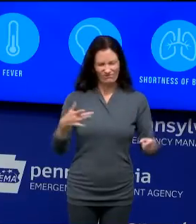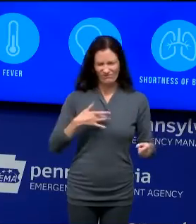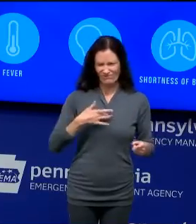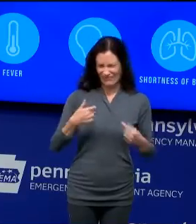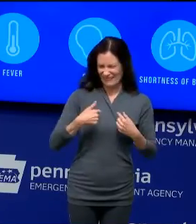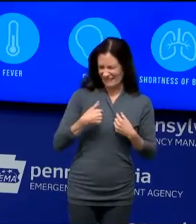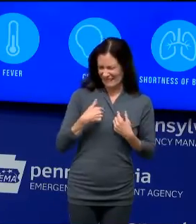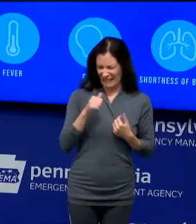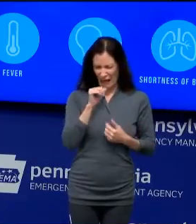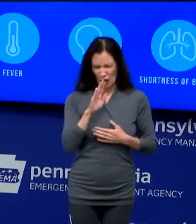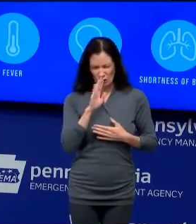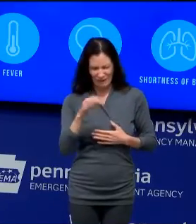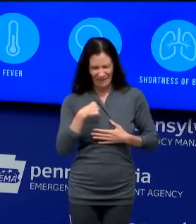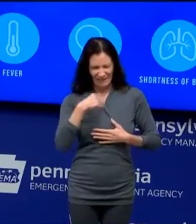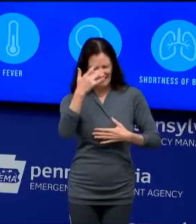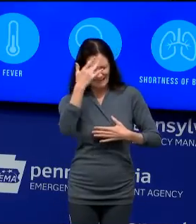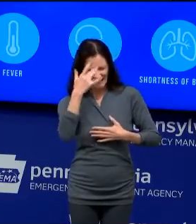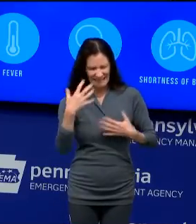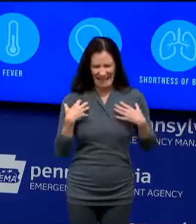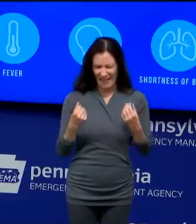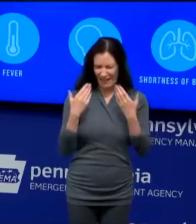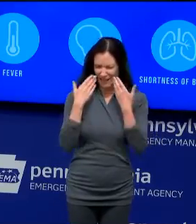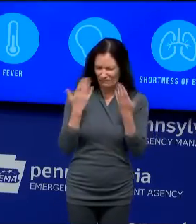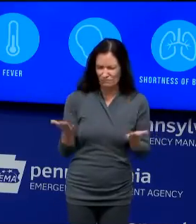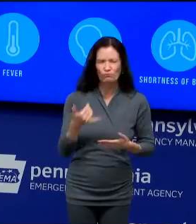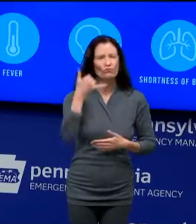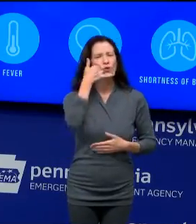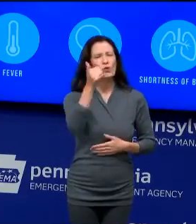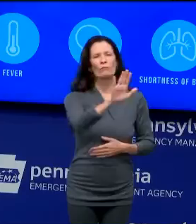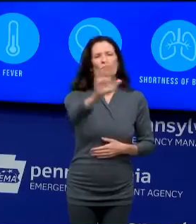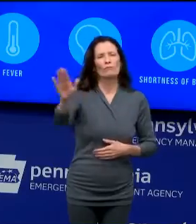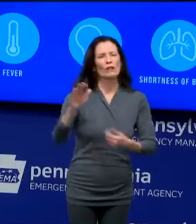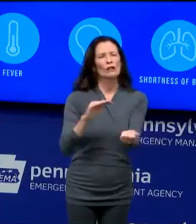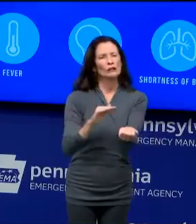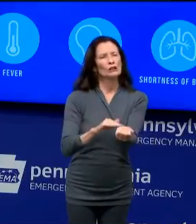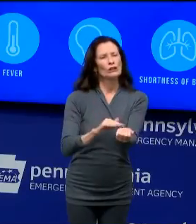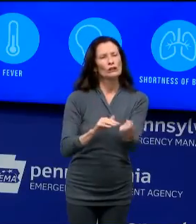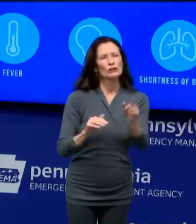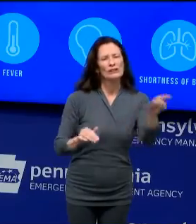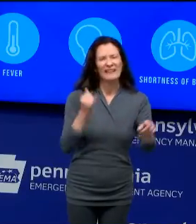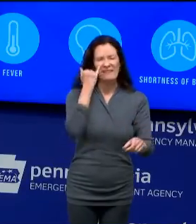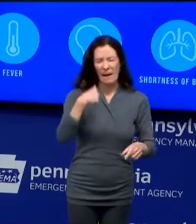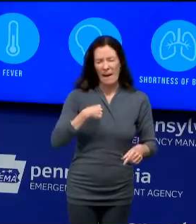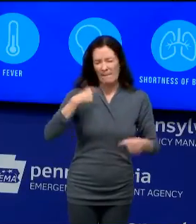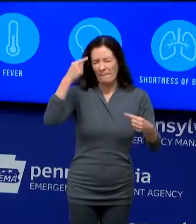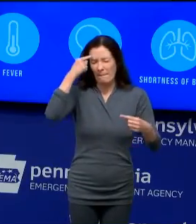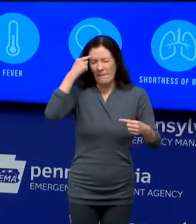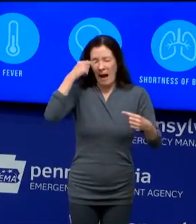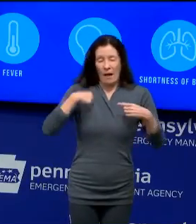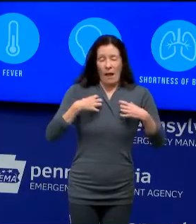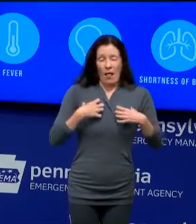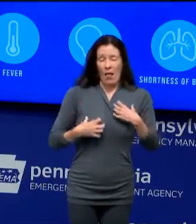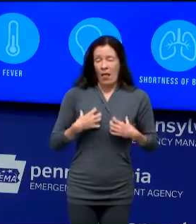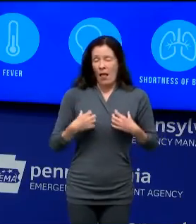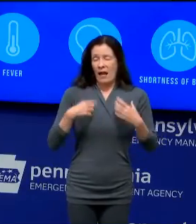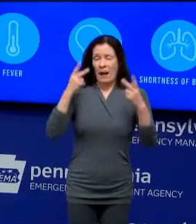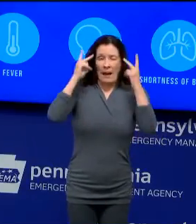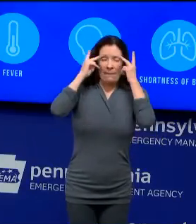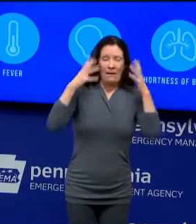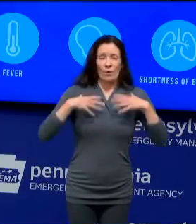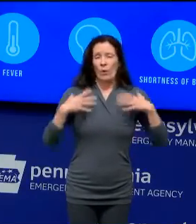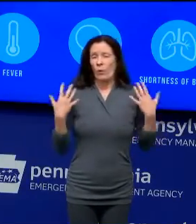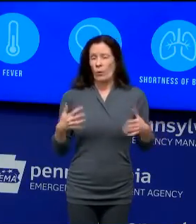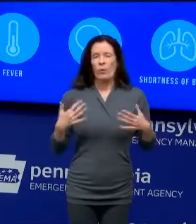you or someone you know is experiencing a mental health crisis, please contact the crisis text line